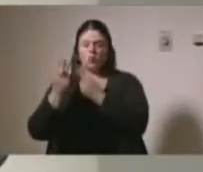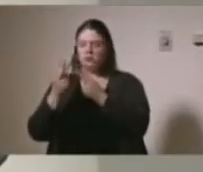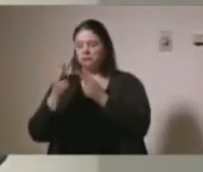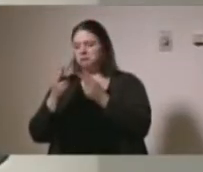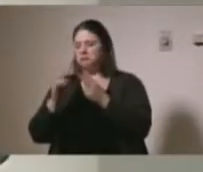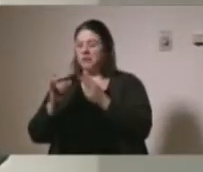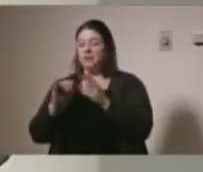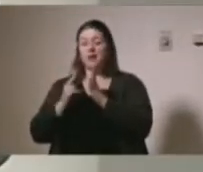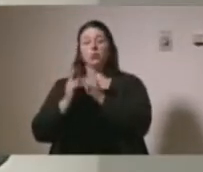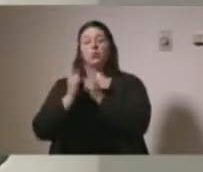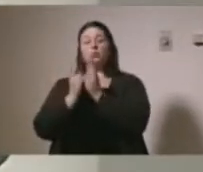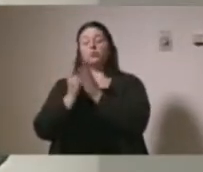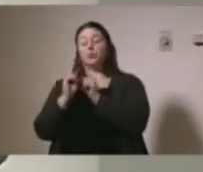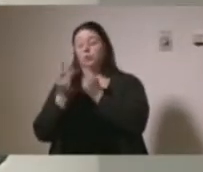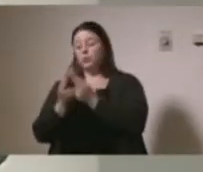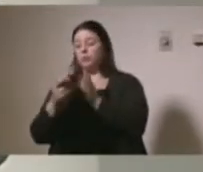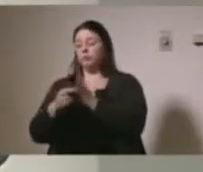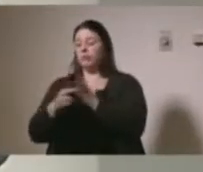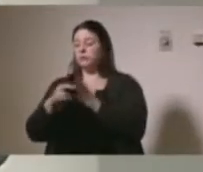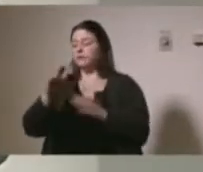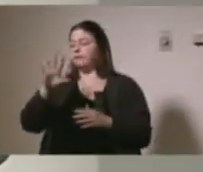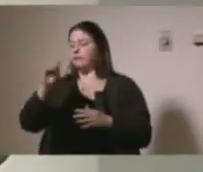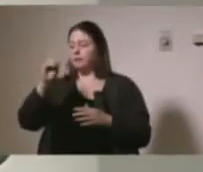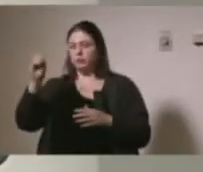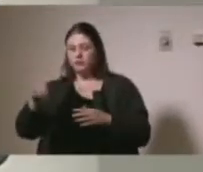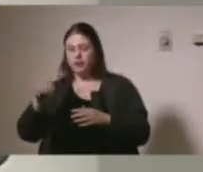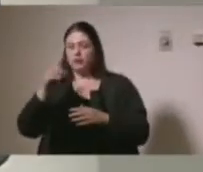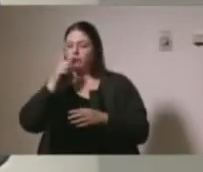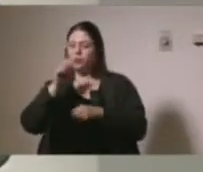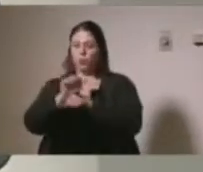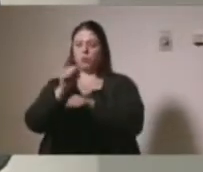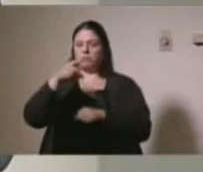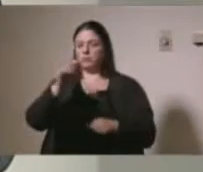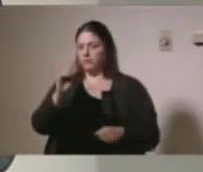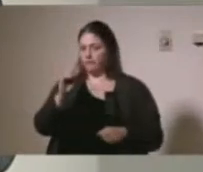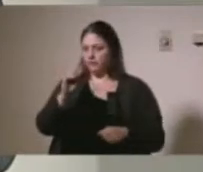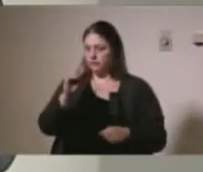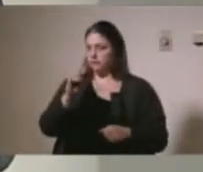workers in Italy in that sector.